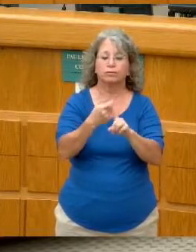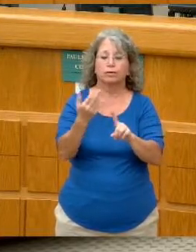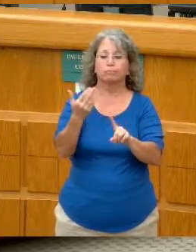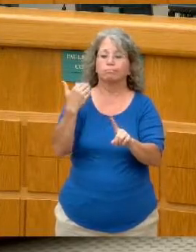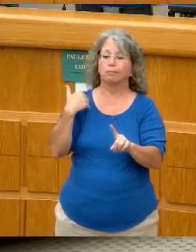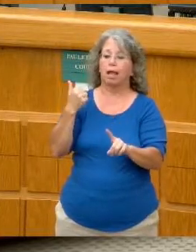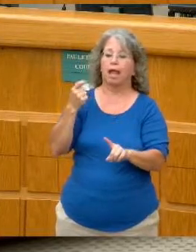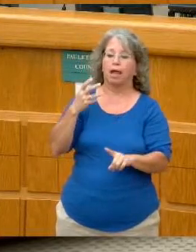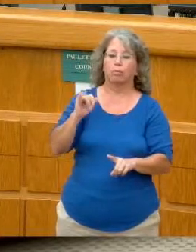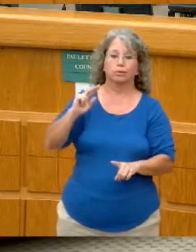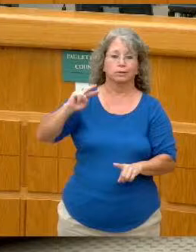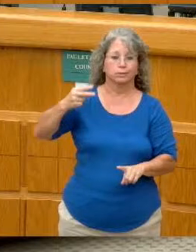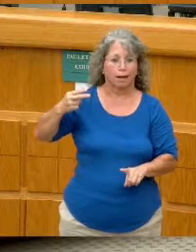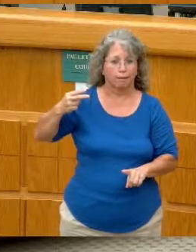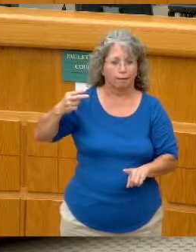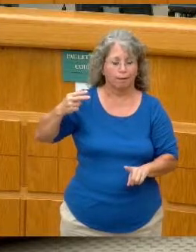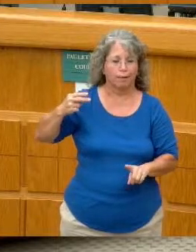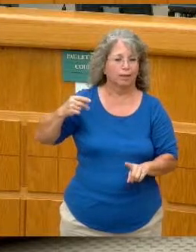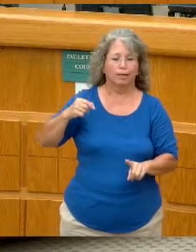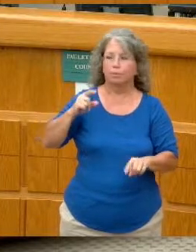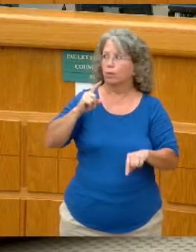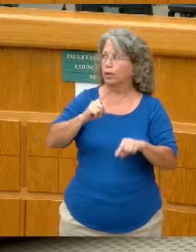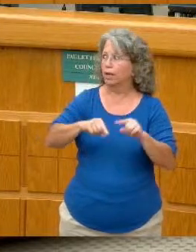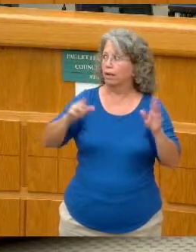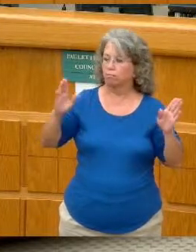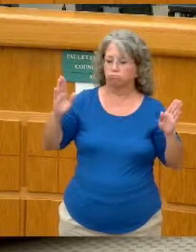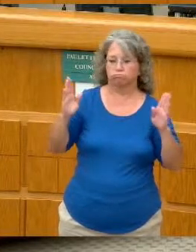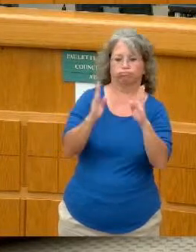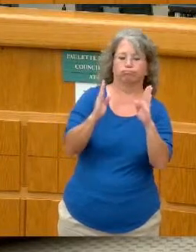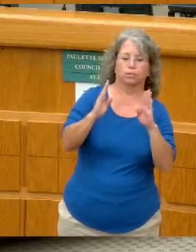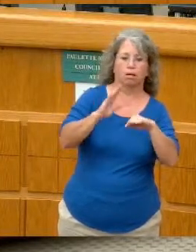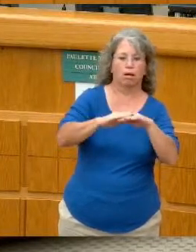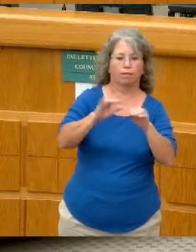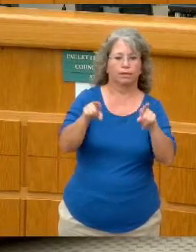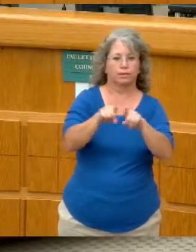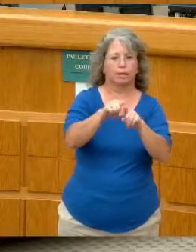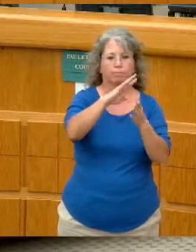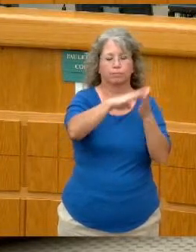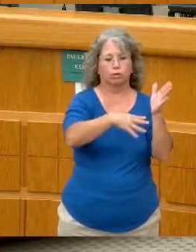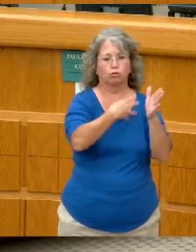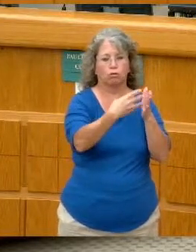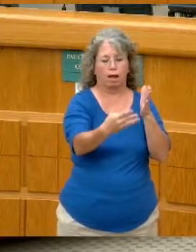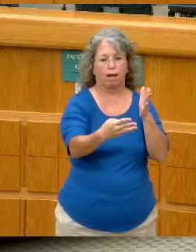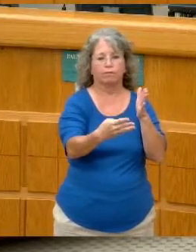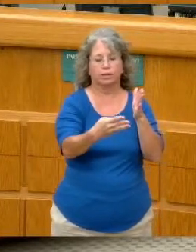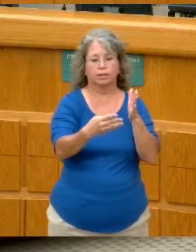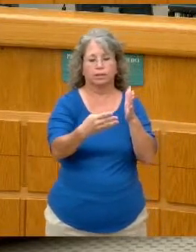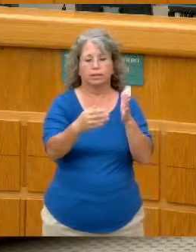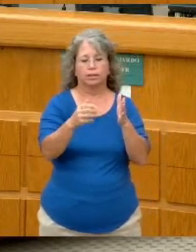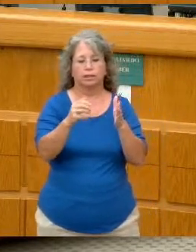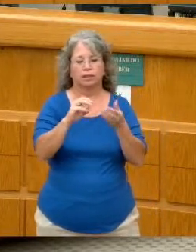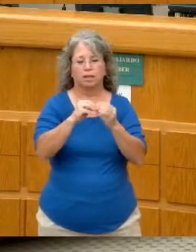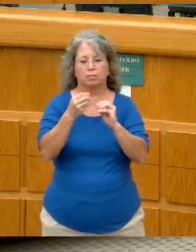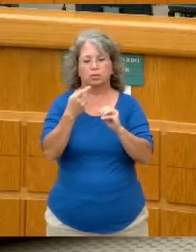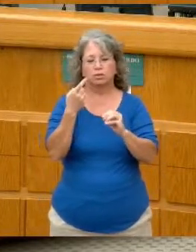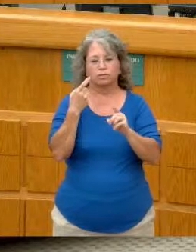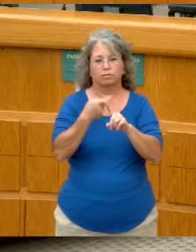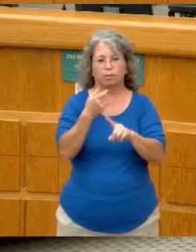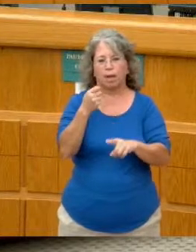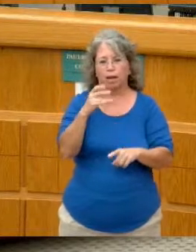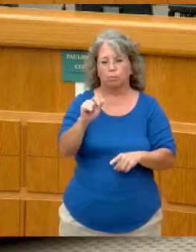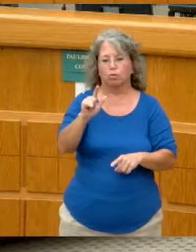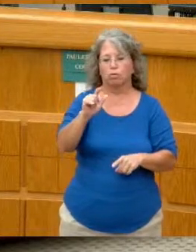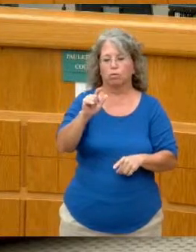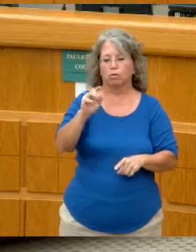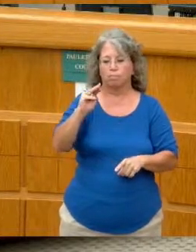graph are numbers from April and May and June, or April and May. But those numbers are not too large. You can see the bigger